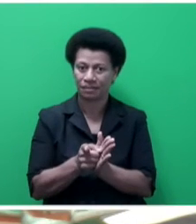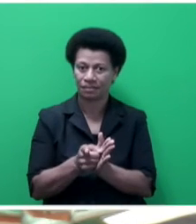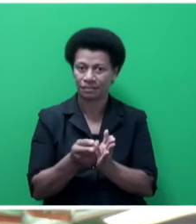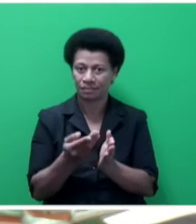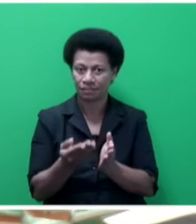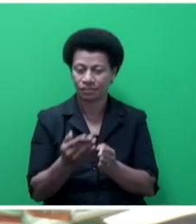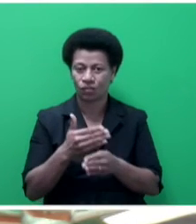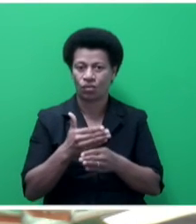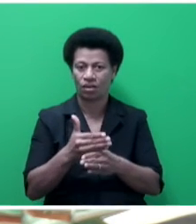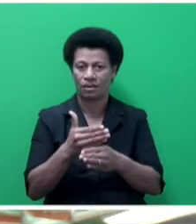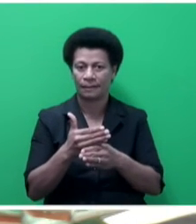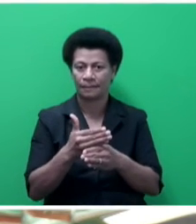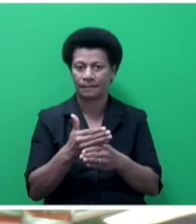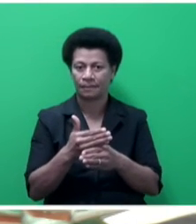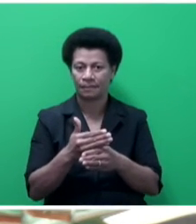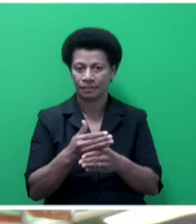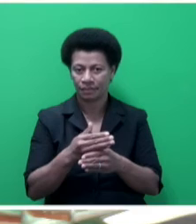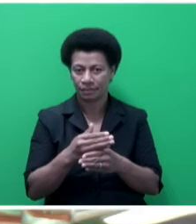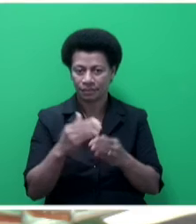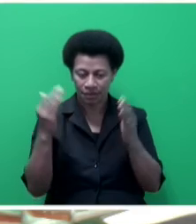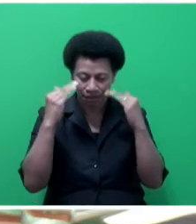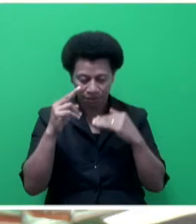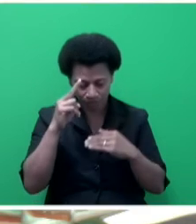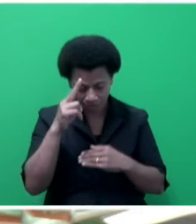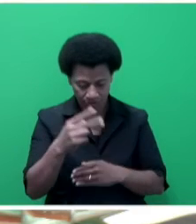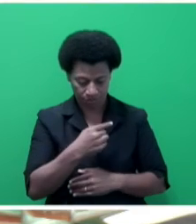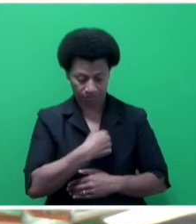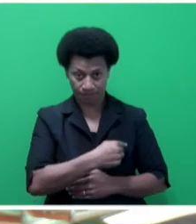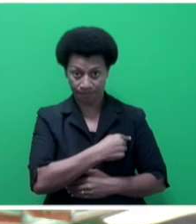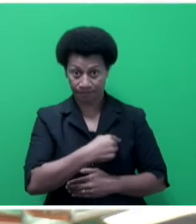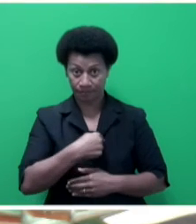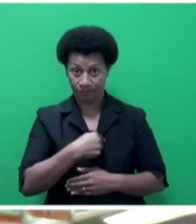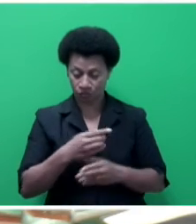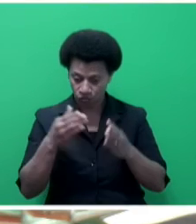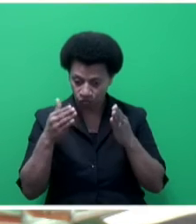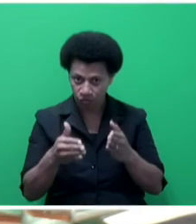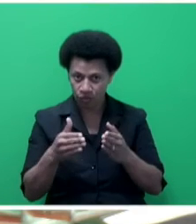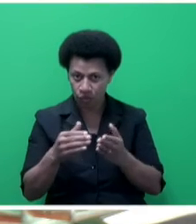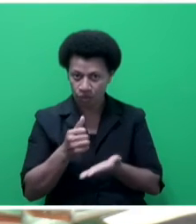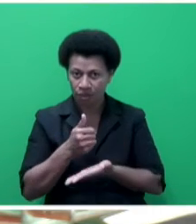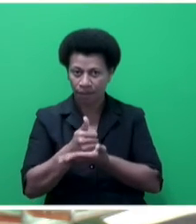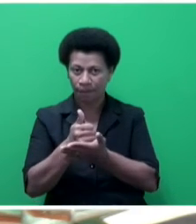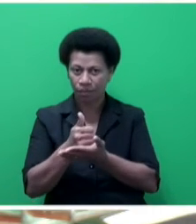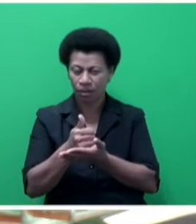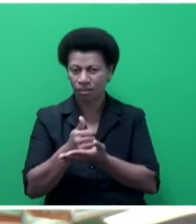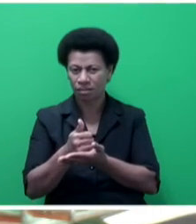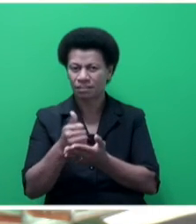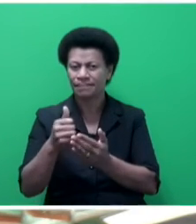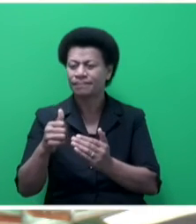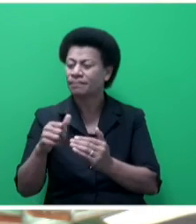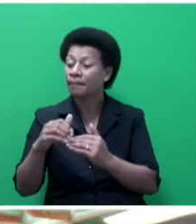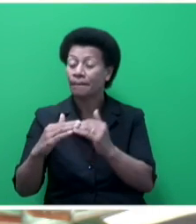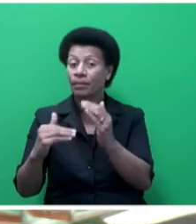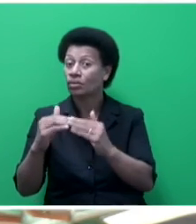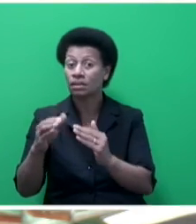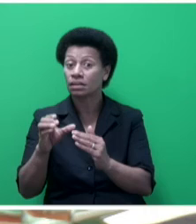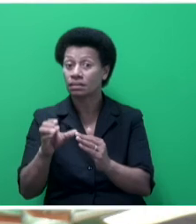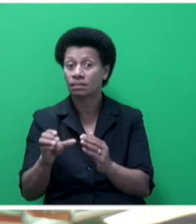sir, we remain committed to continue these initiatives to support developers who intend to invest despite the